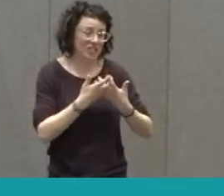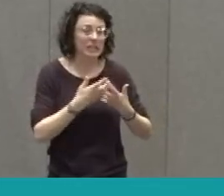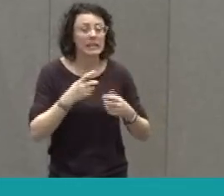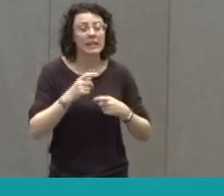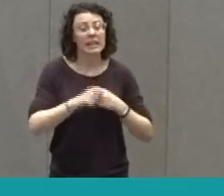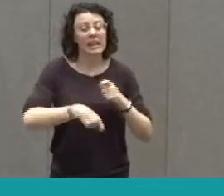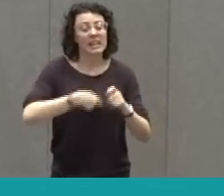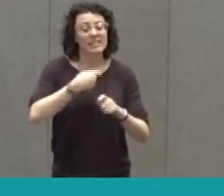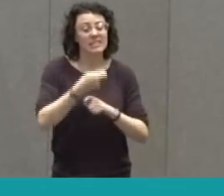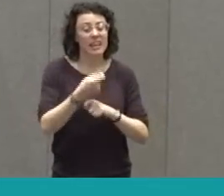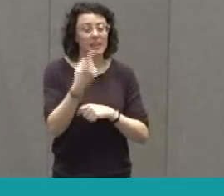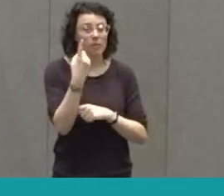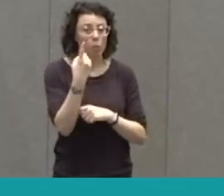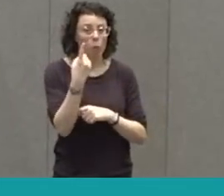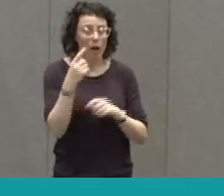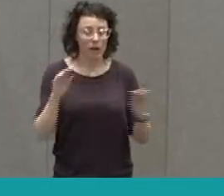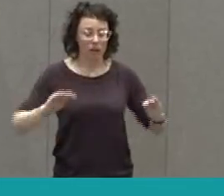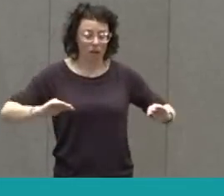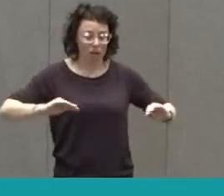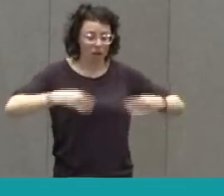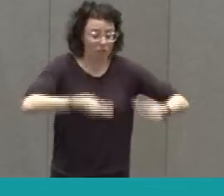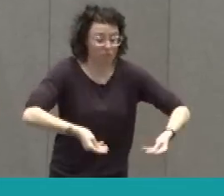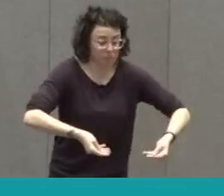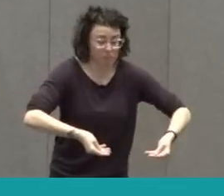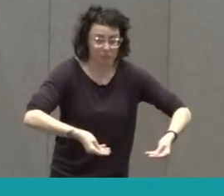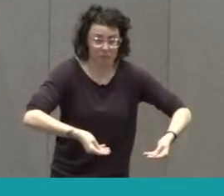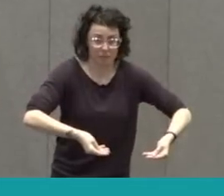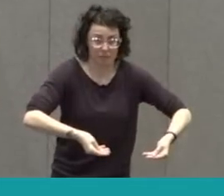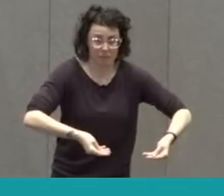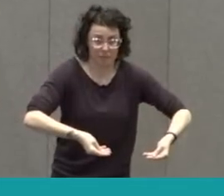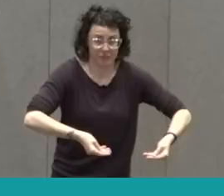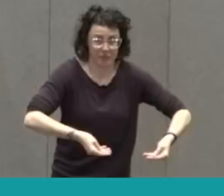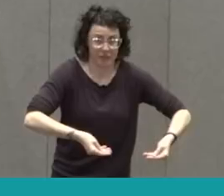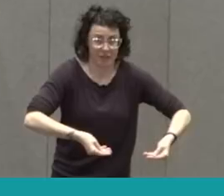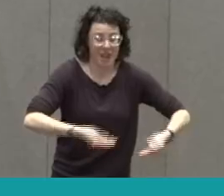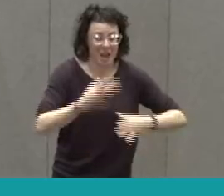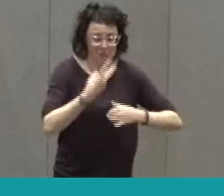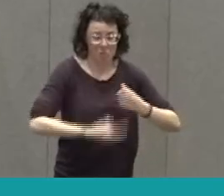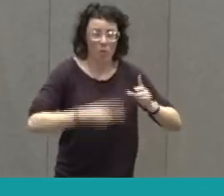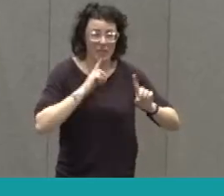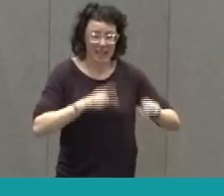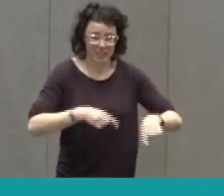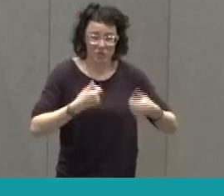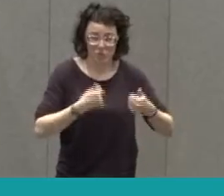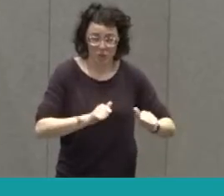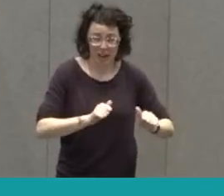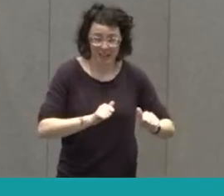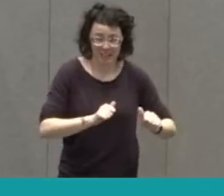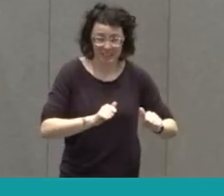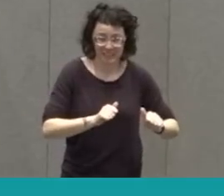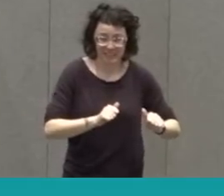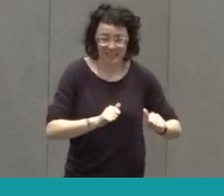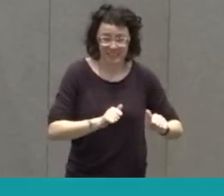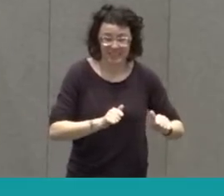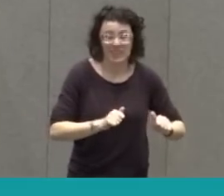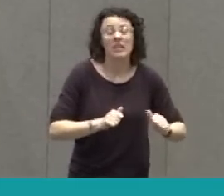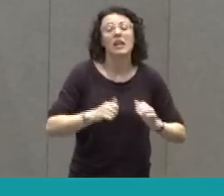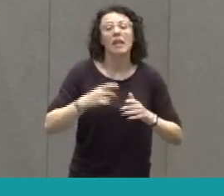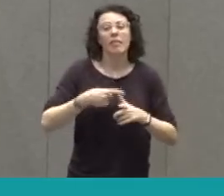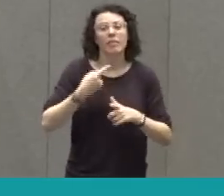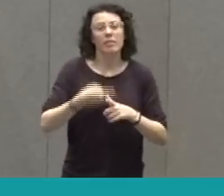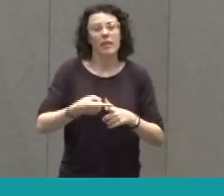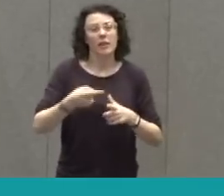time, you both try to say the answer to the 2 cards, is you flip over 2 cards, your sibling flips over